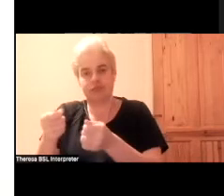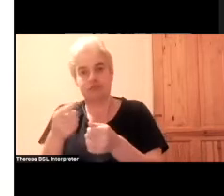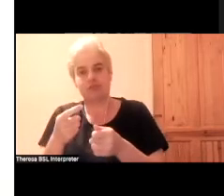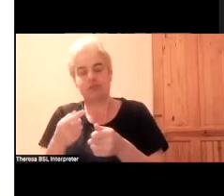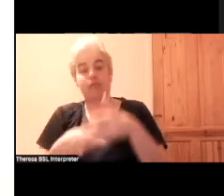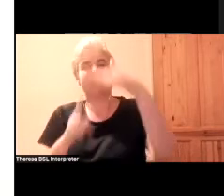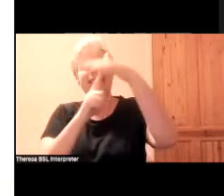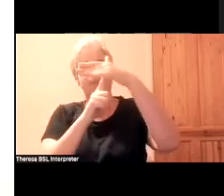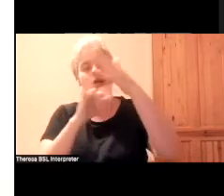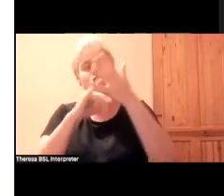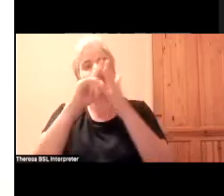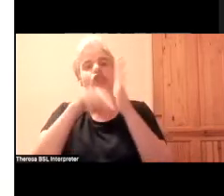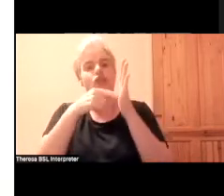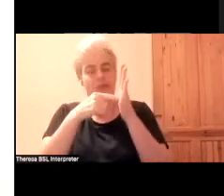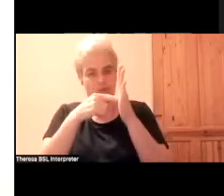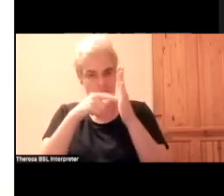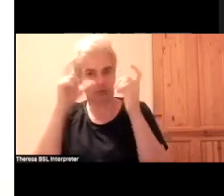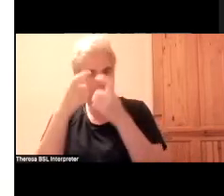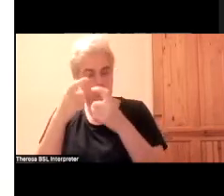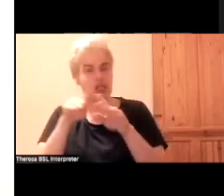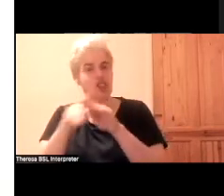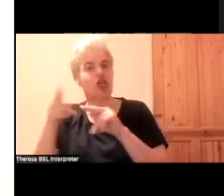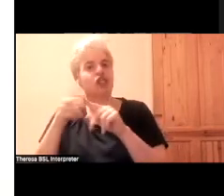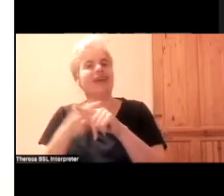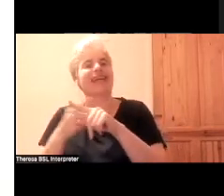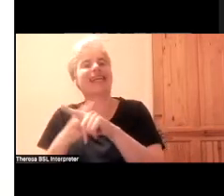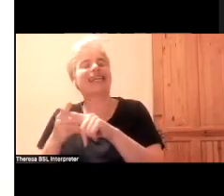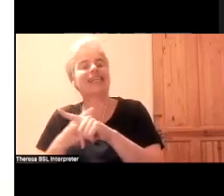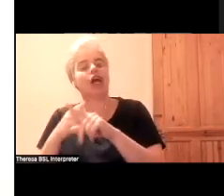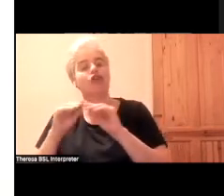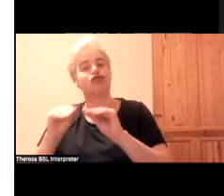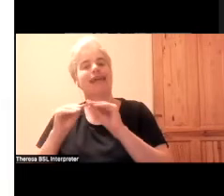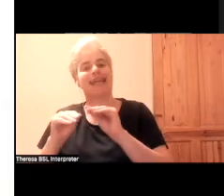Nottingham, a Church of England training college, in 1997.